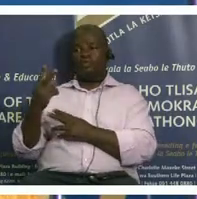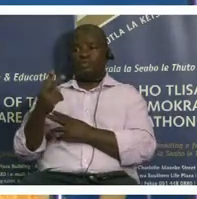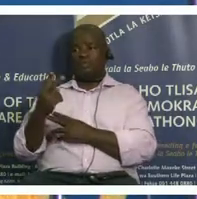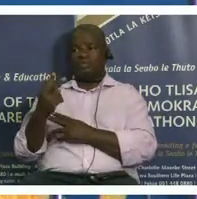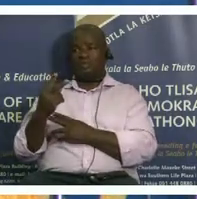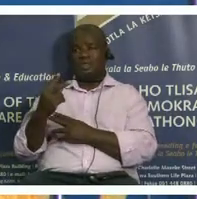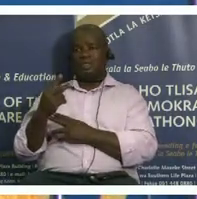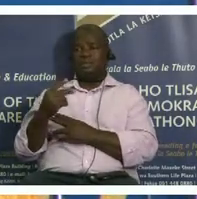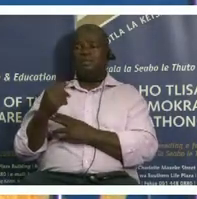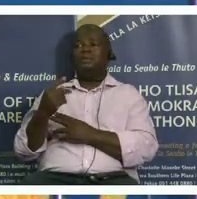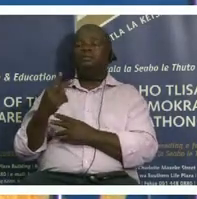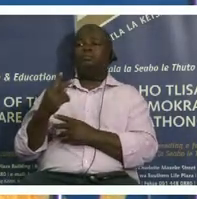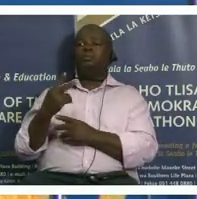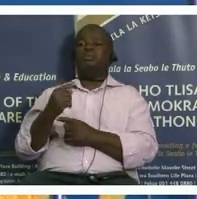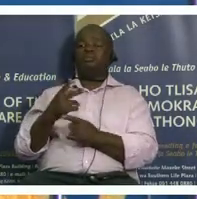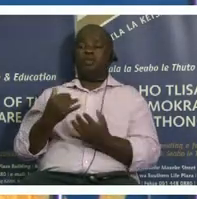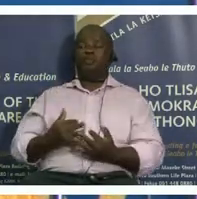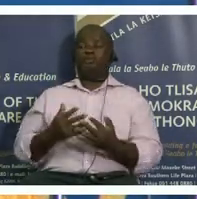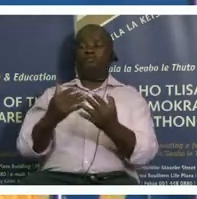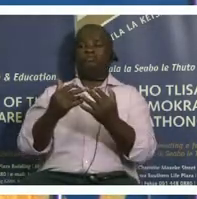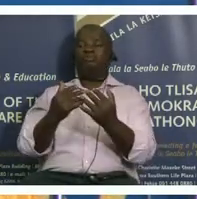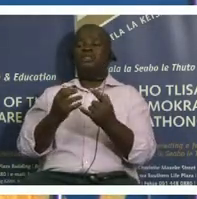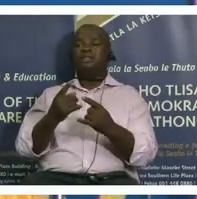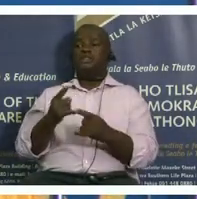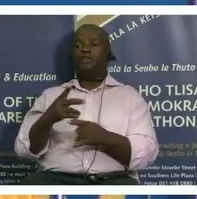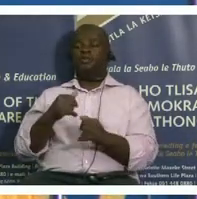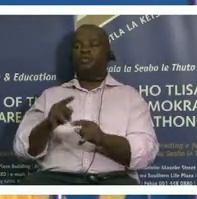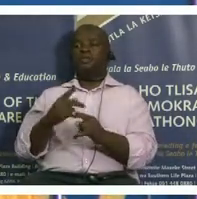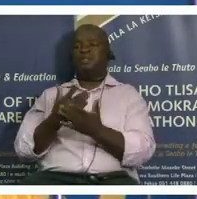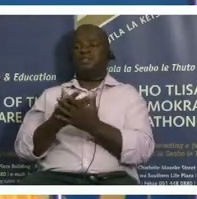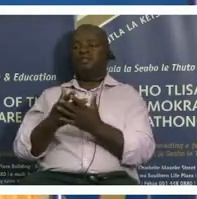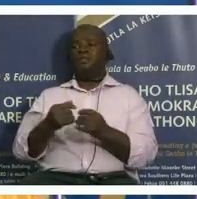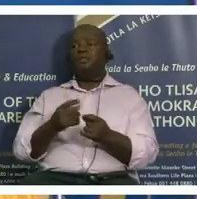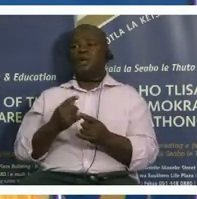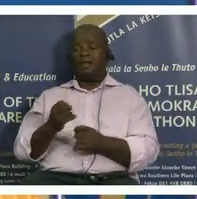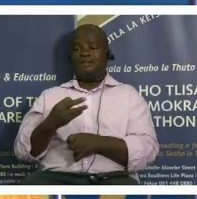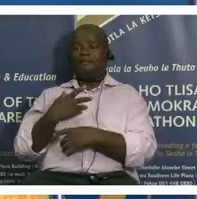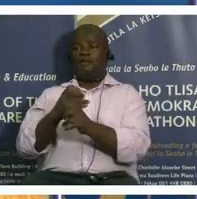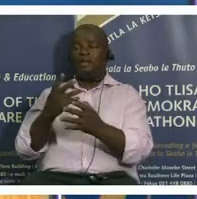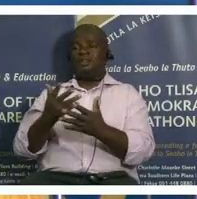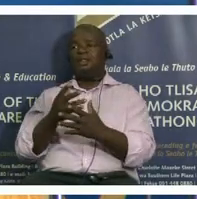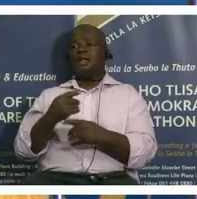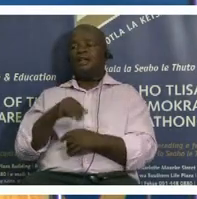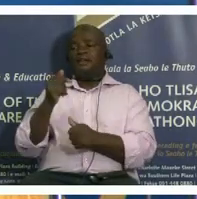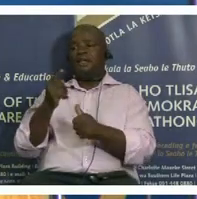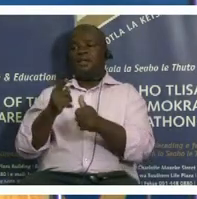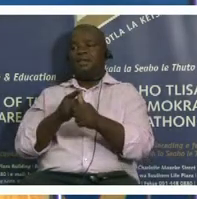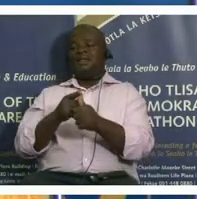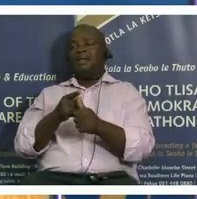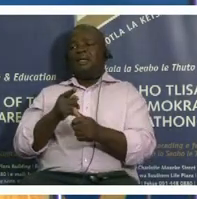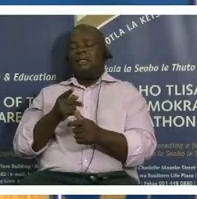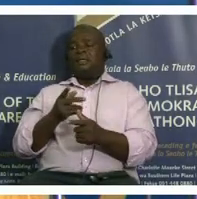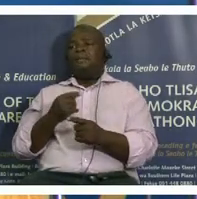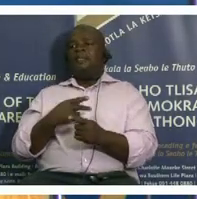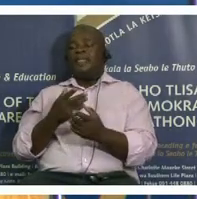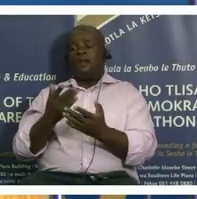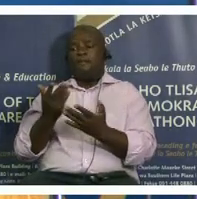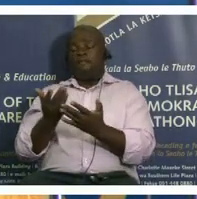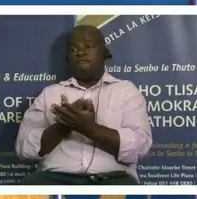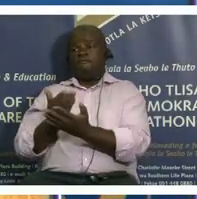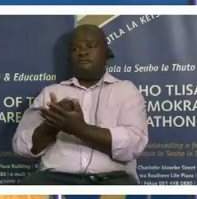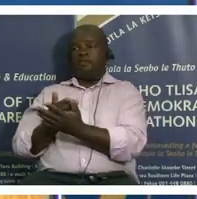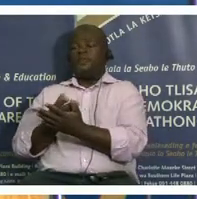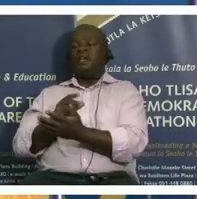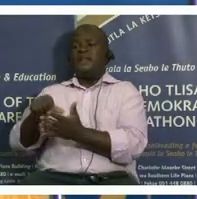222 green job opportunities focusing on the eradication of invaded and alien species